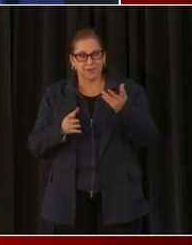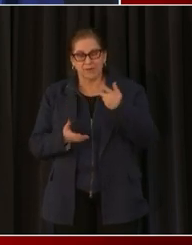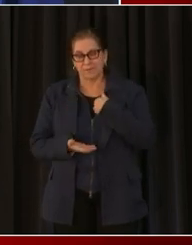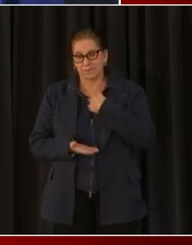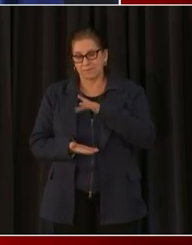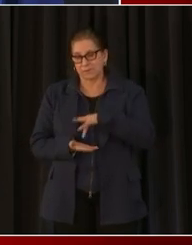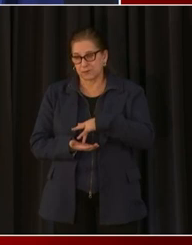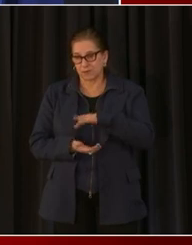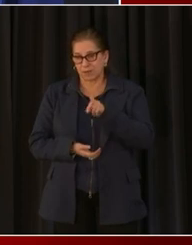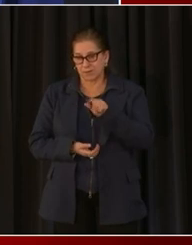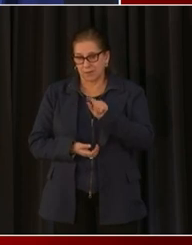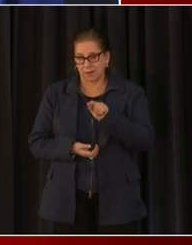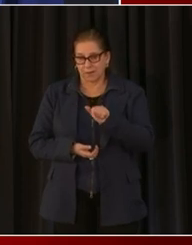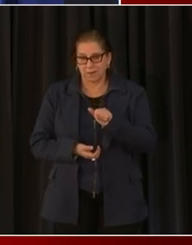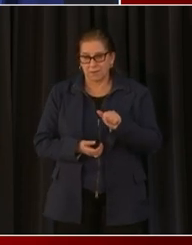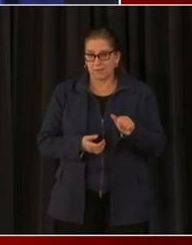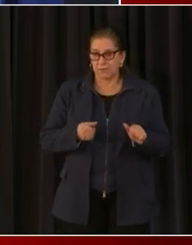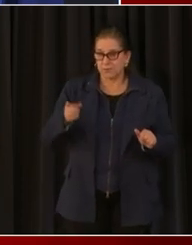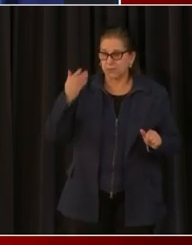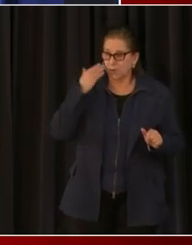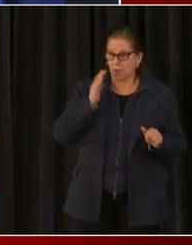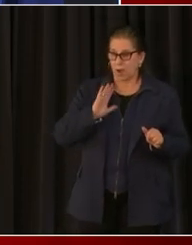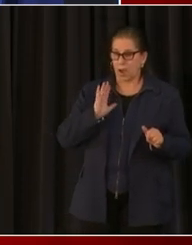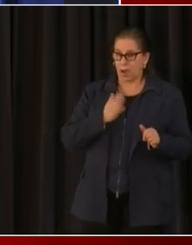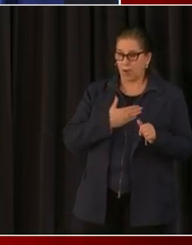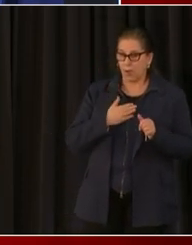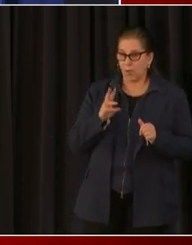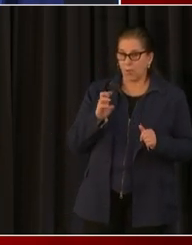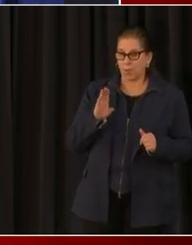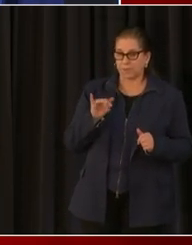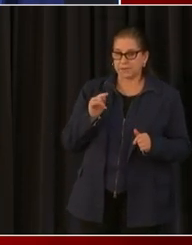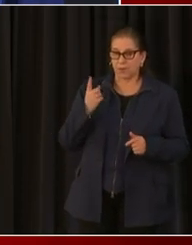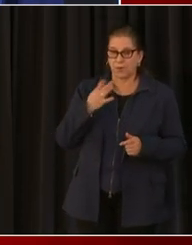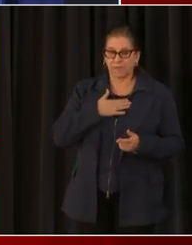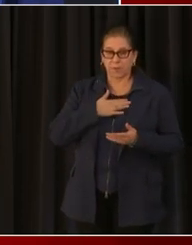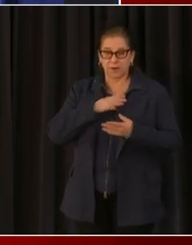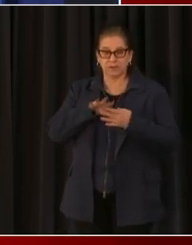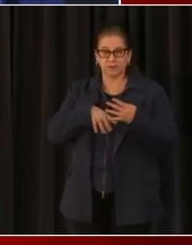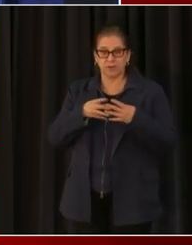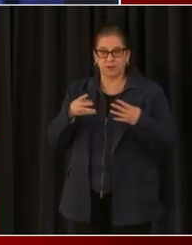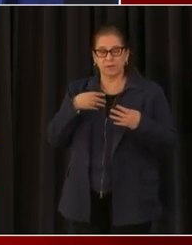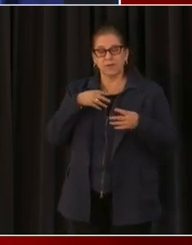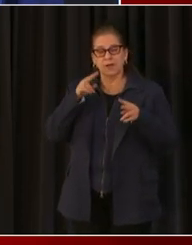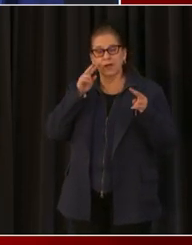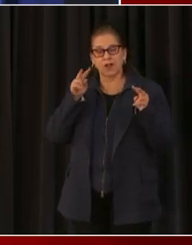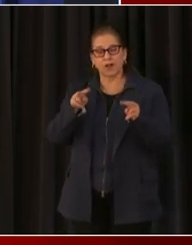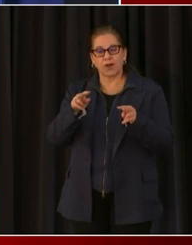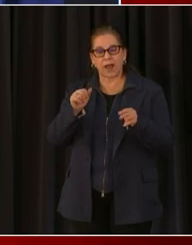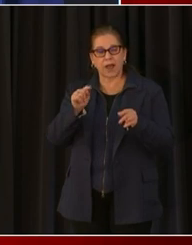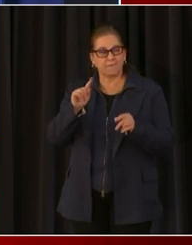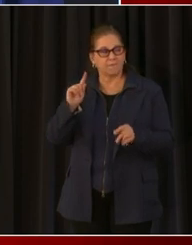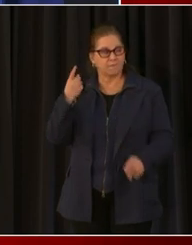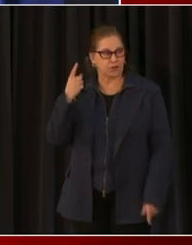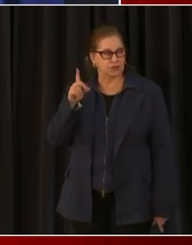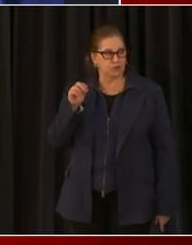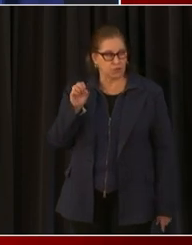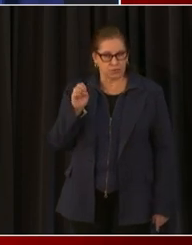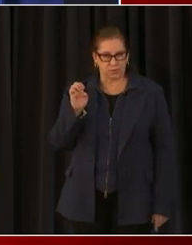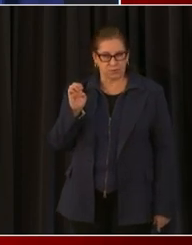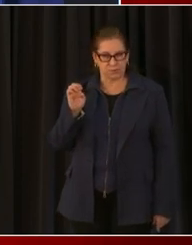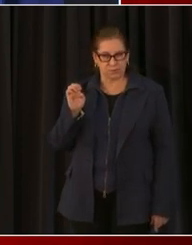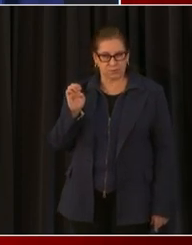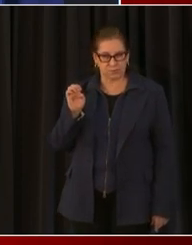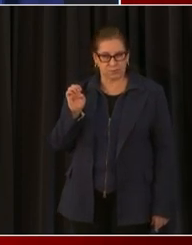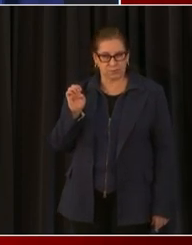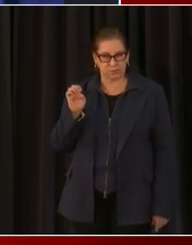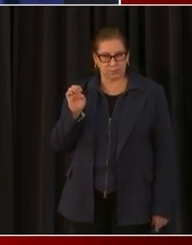for example, you know that on our website, one of our charts, we focus a lot on first doses because first doses